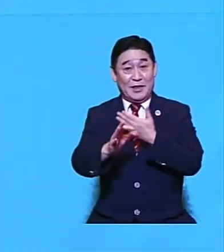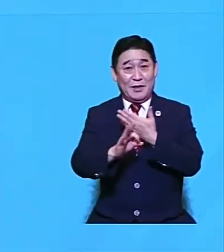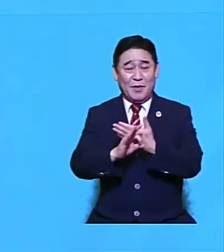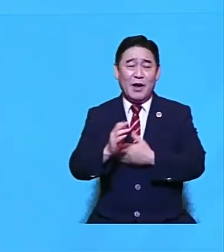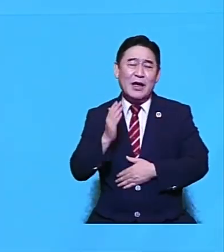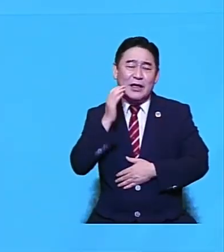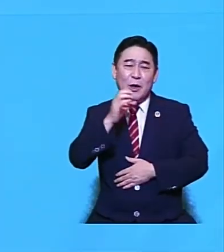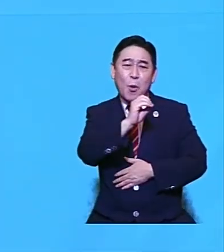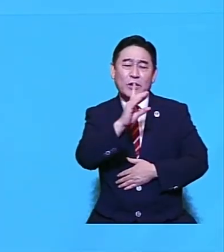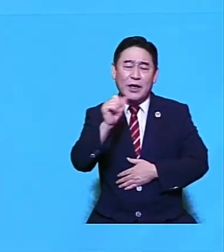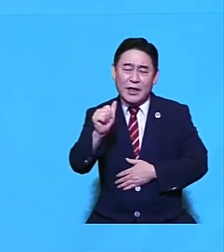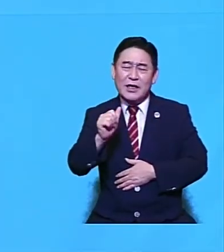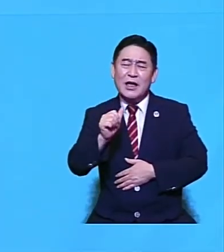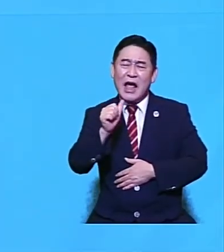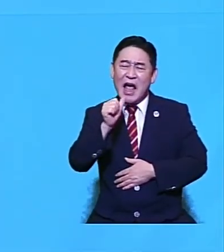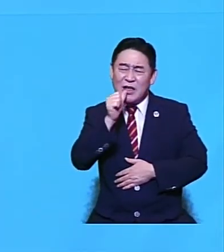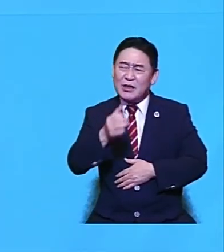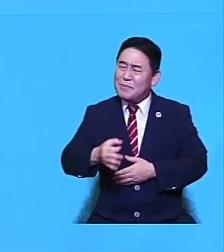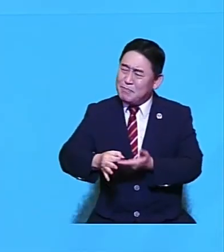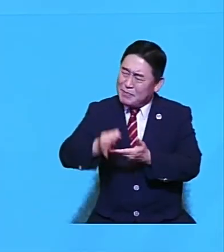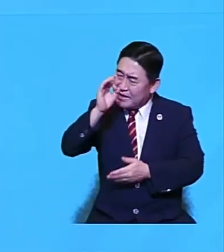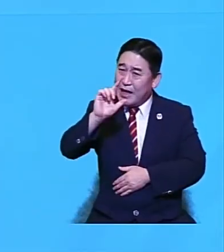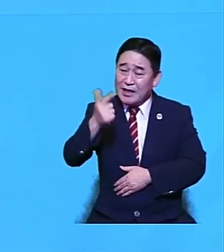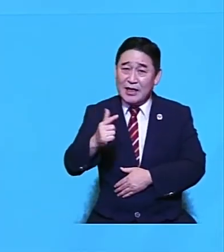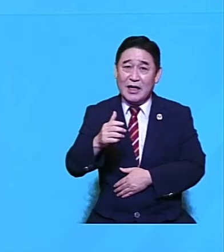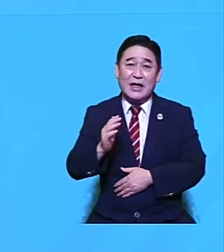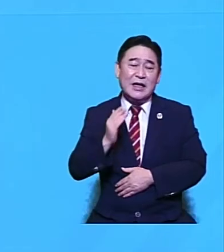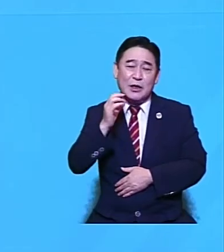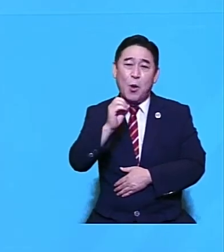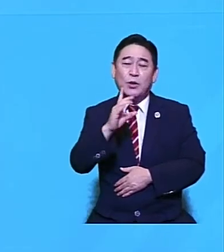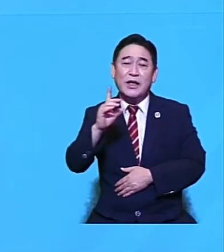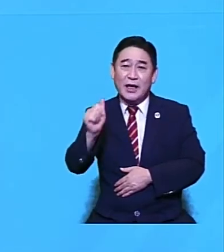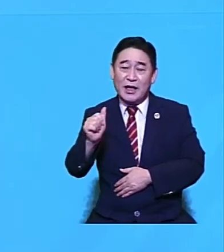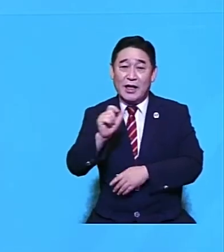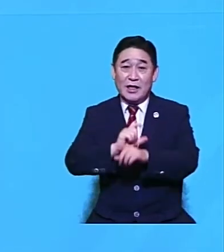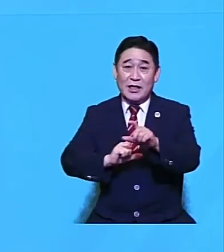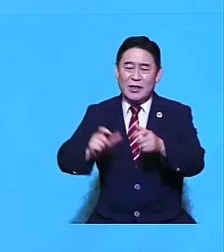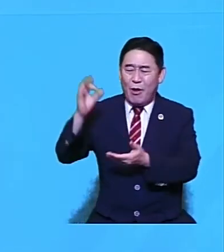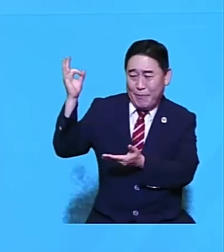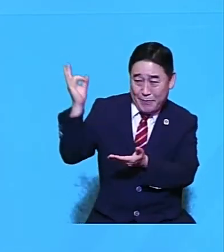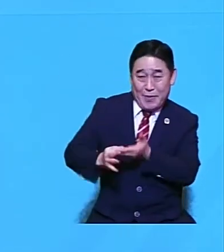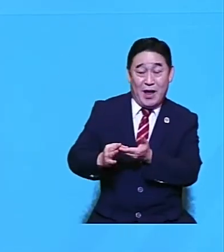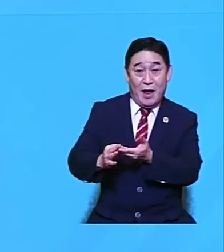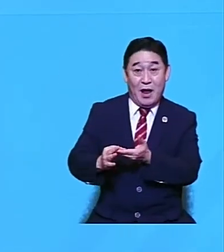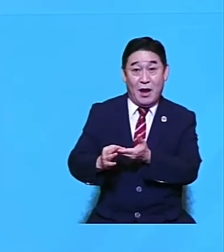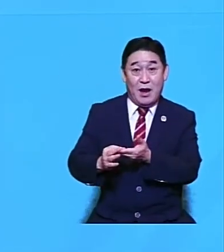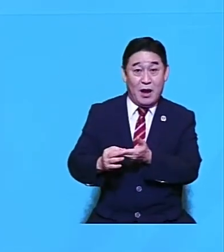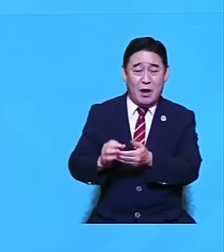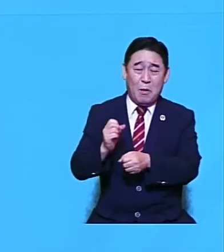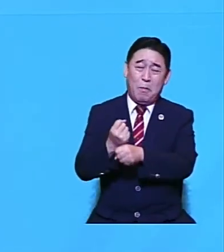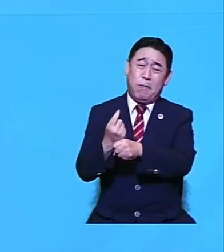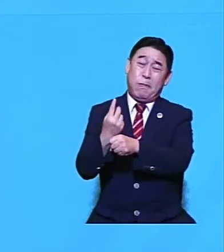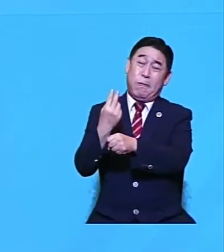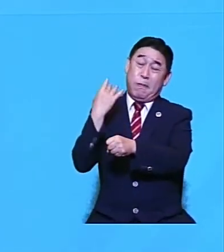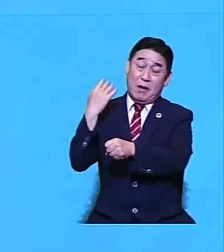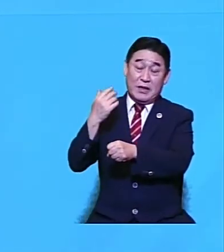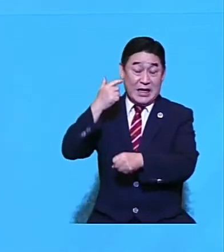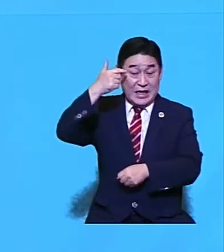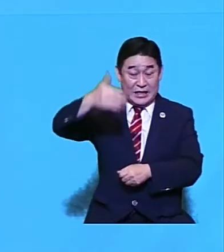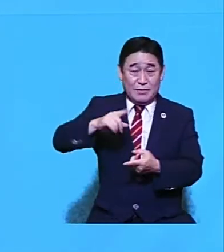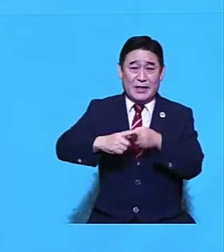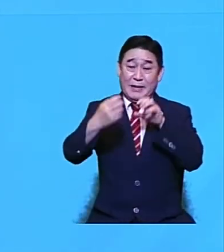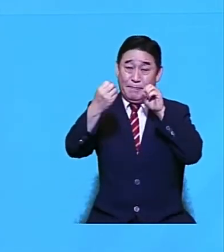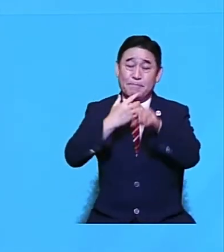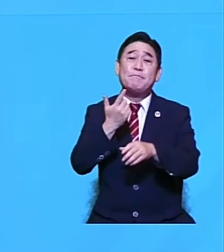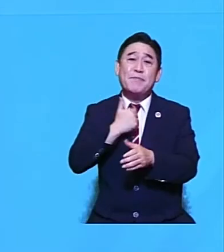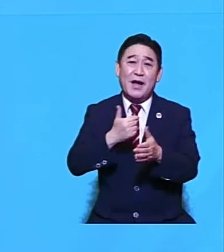expensive. Green ODA is cheaper. And I've been answering this question for decades. And for most of those